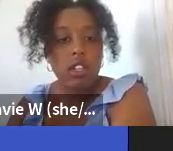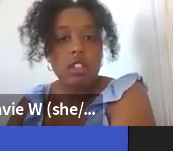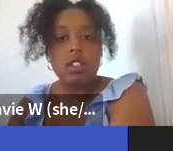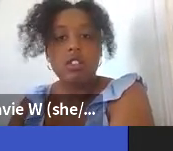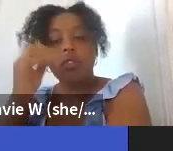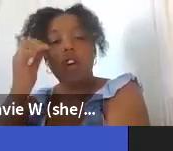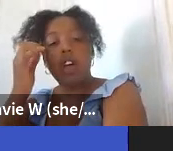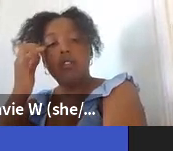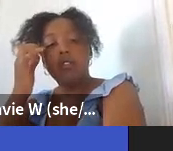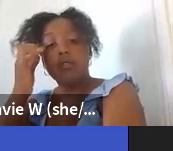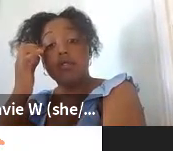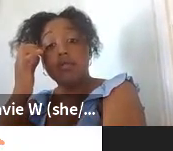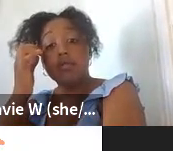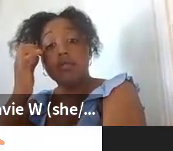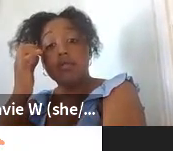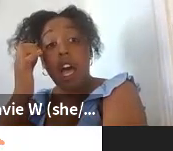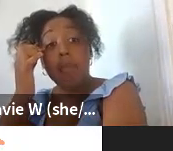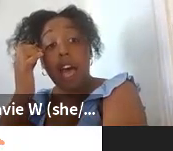So